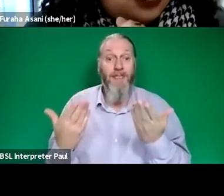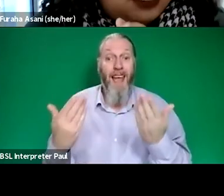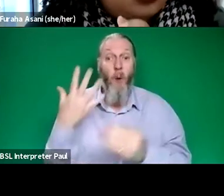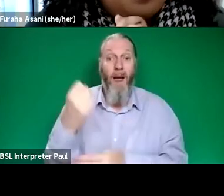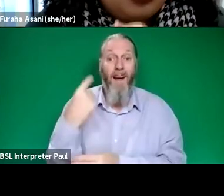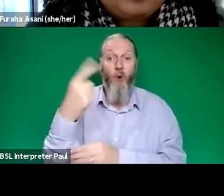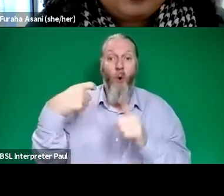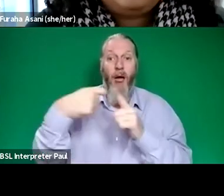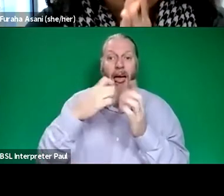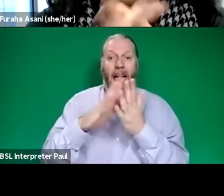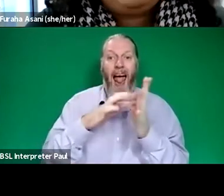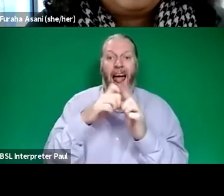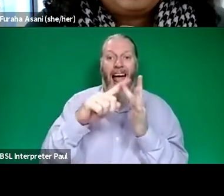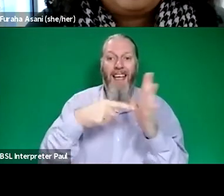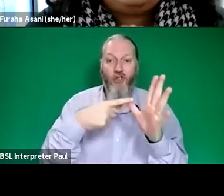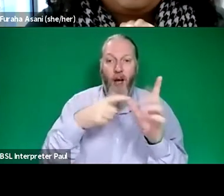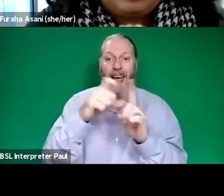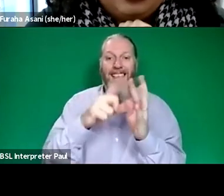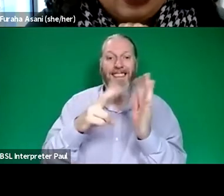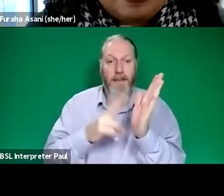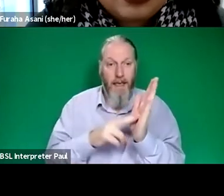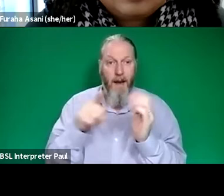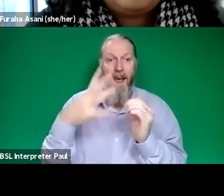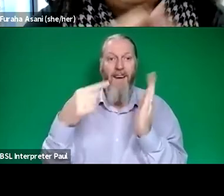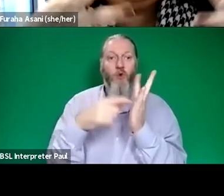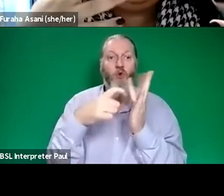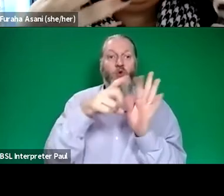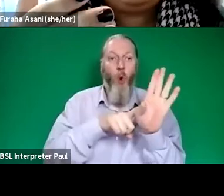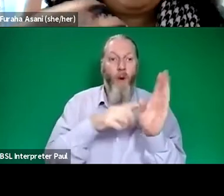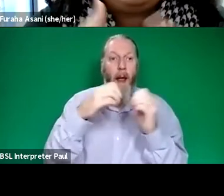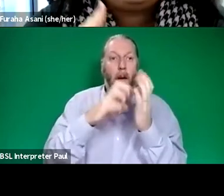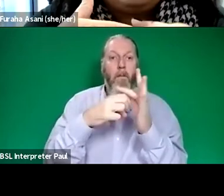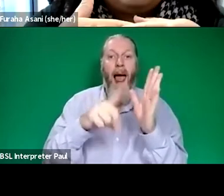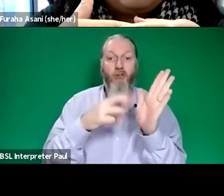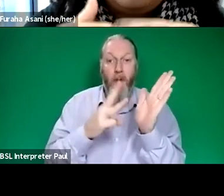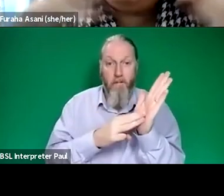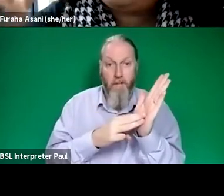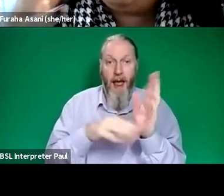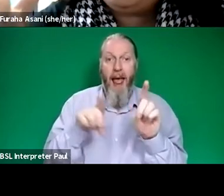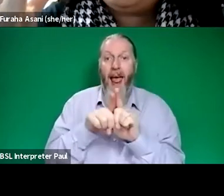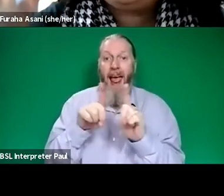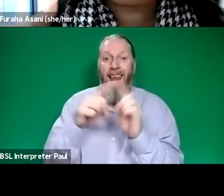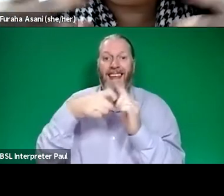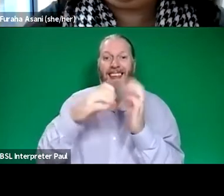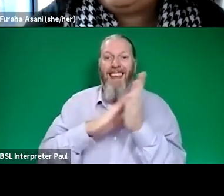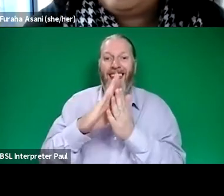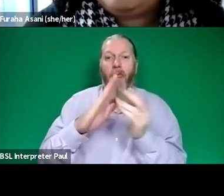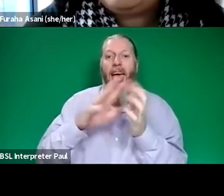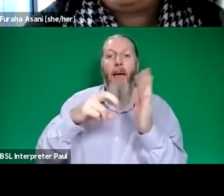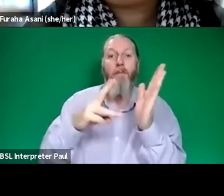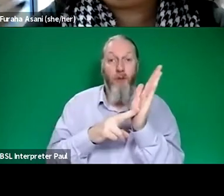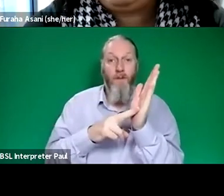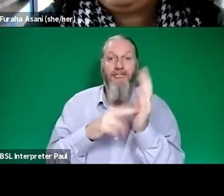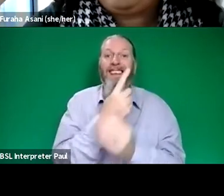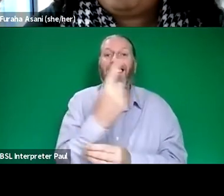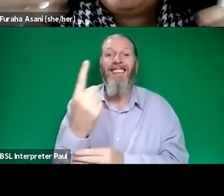Dr. Francesca Shabande, Tony Bajam, and Dr. Keith Hebden. I will give them all some time, 5 minutes or so, to introduce